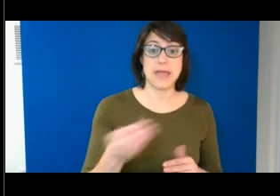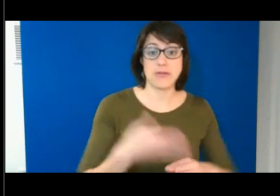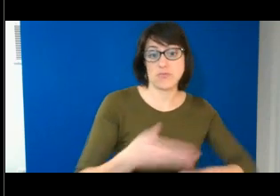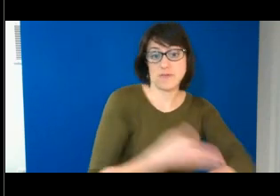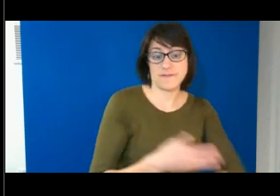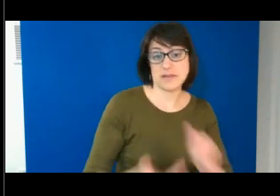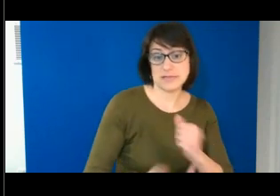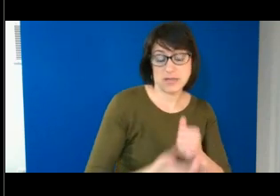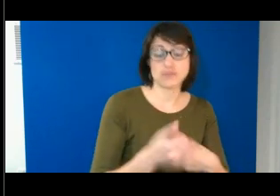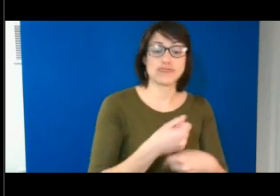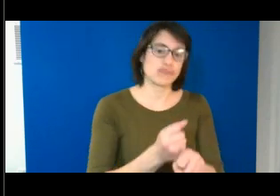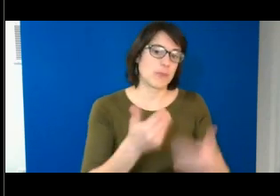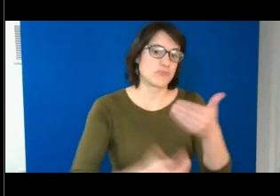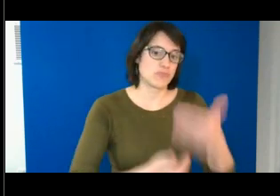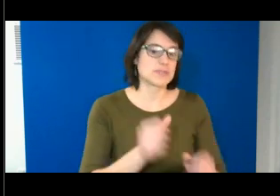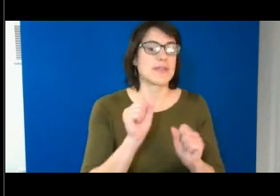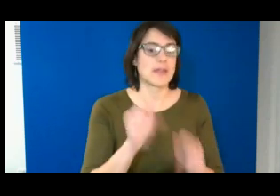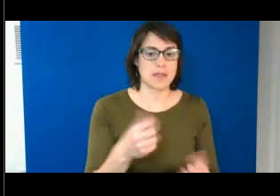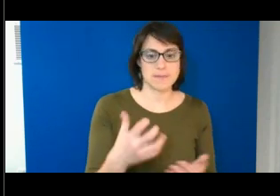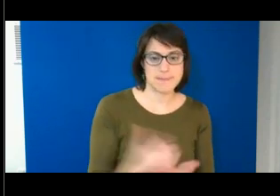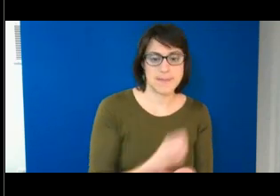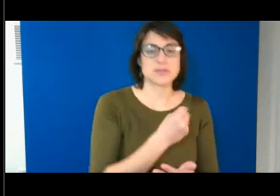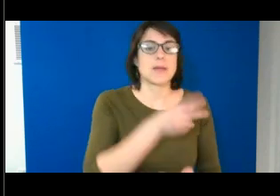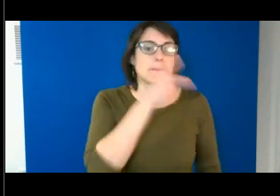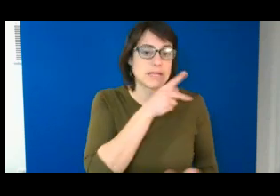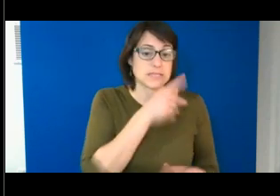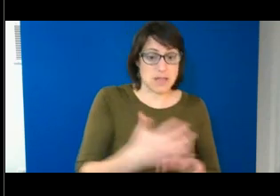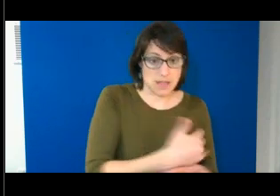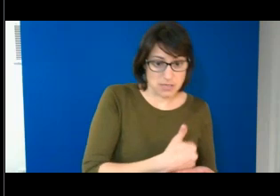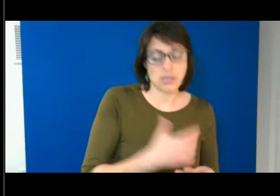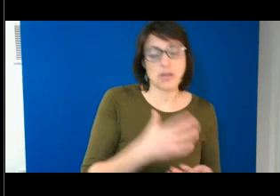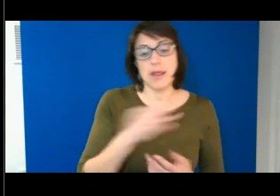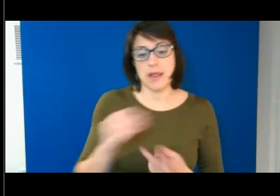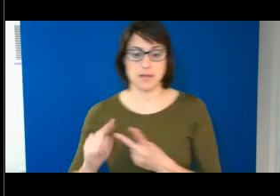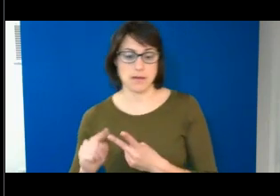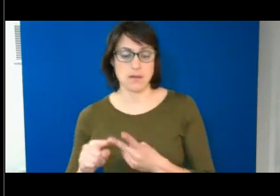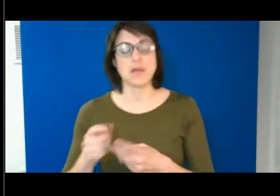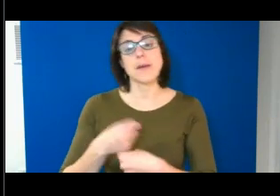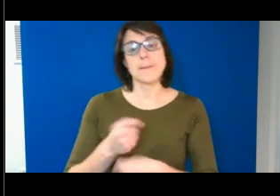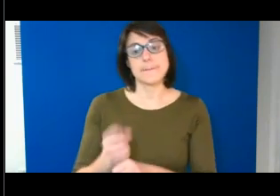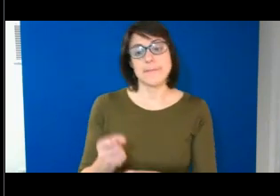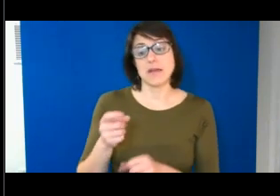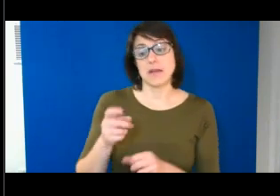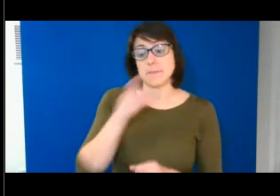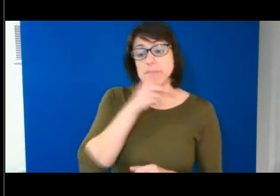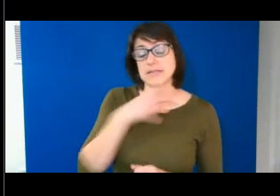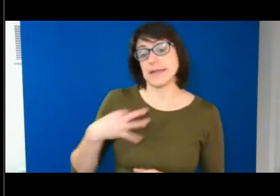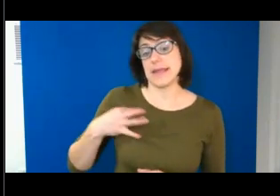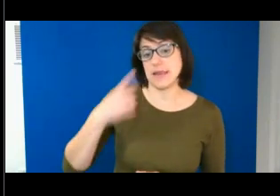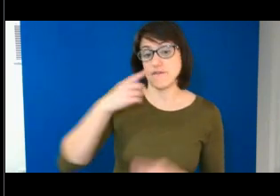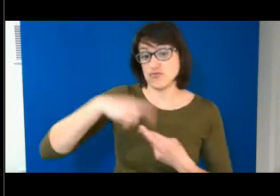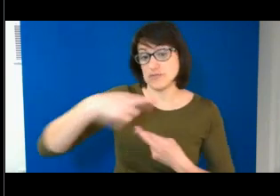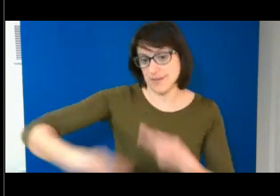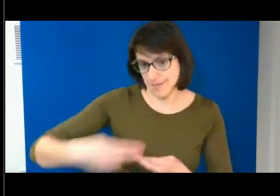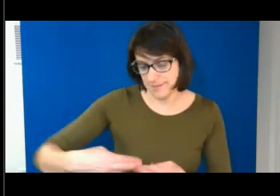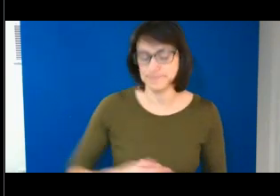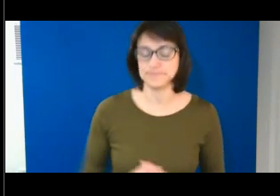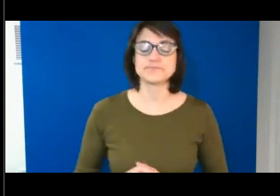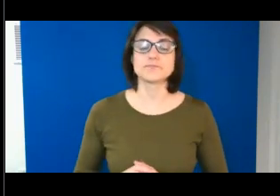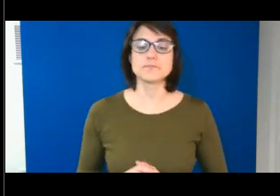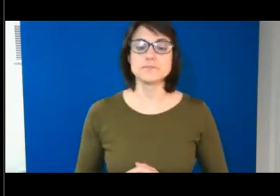maximize plastic collection, and 2, that can make it a candidate for recycling. And then, as I mentioned,